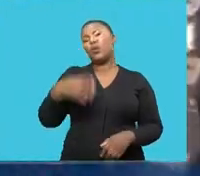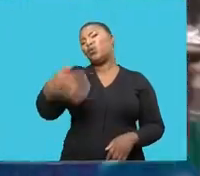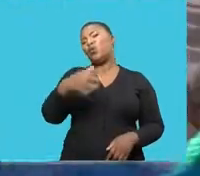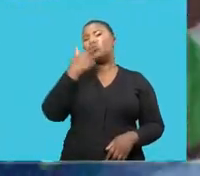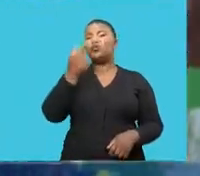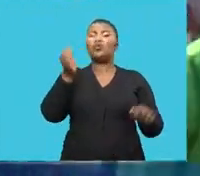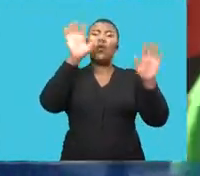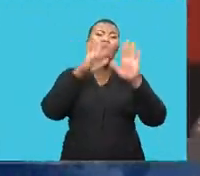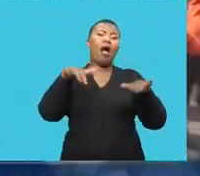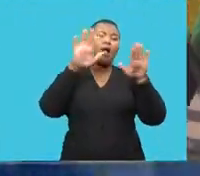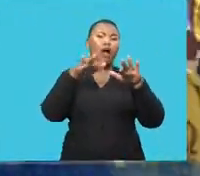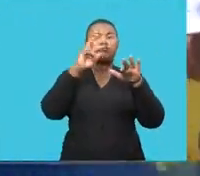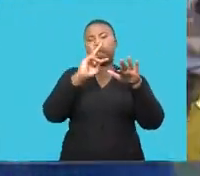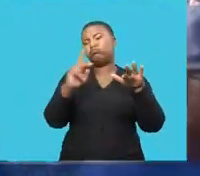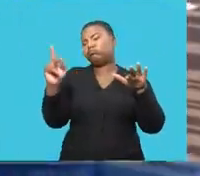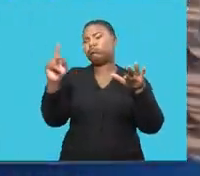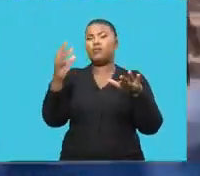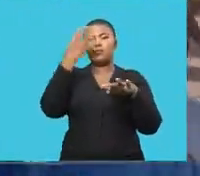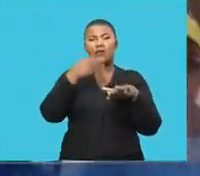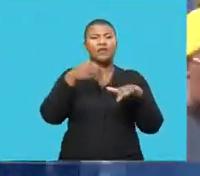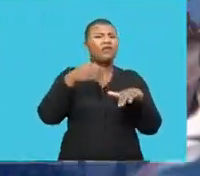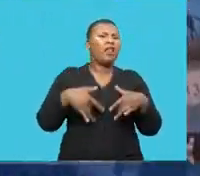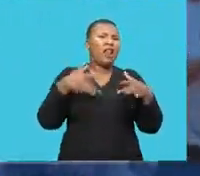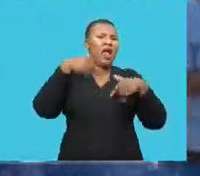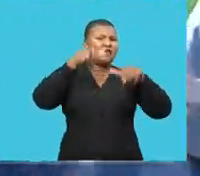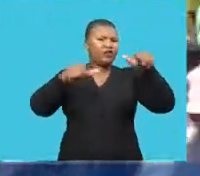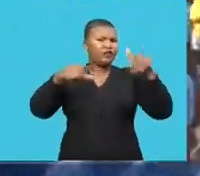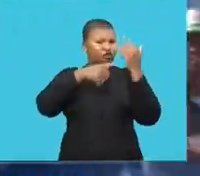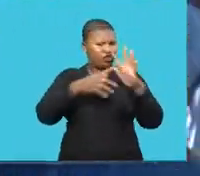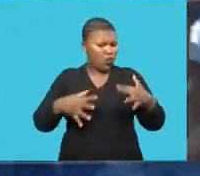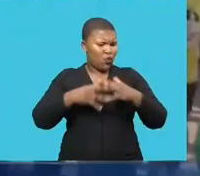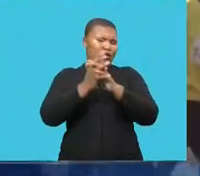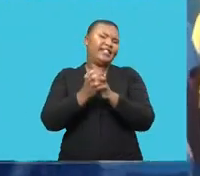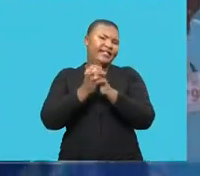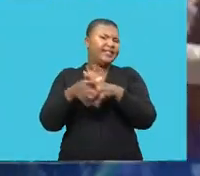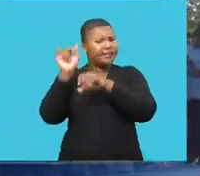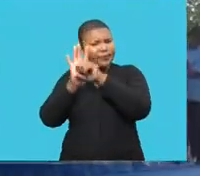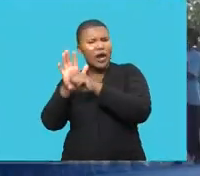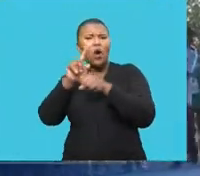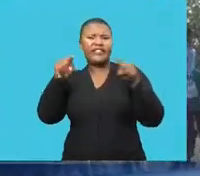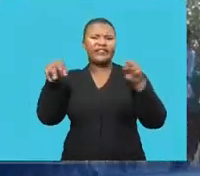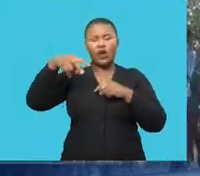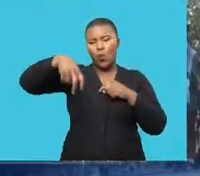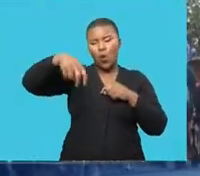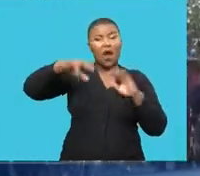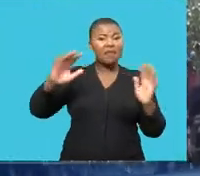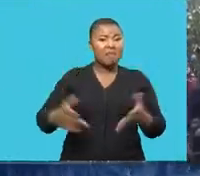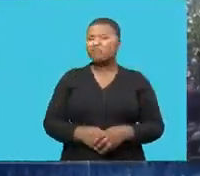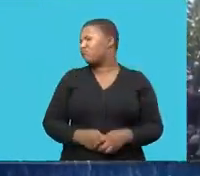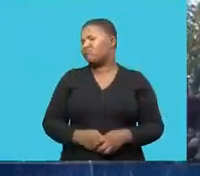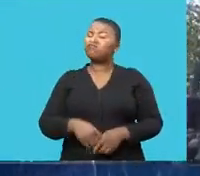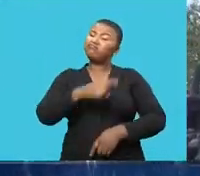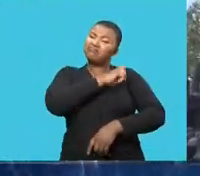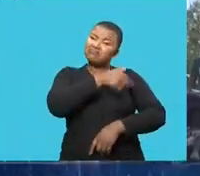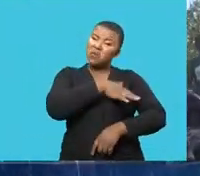that brought the people from walks of life together to show their strength and unity. It wasn't just a walk, it was a powerful statement